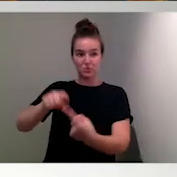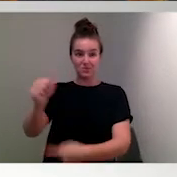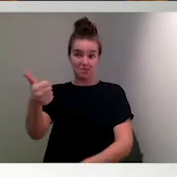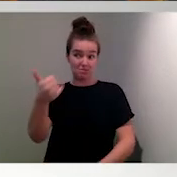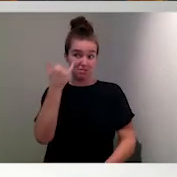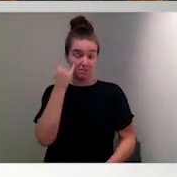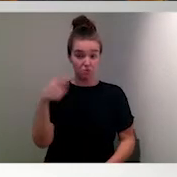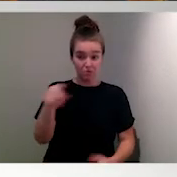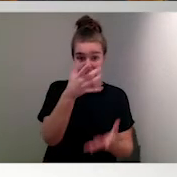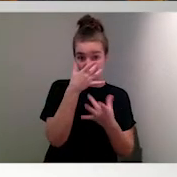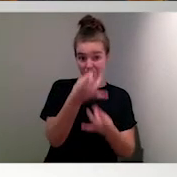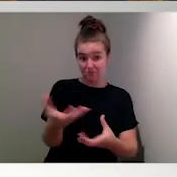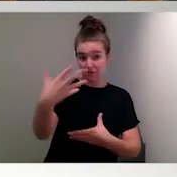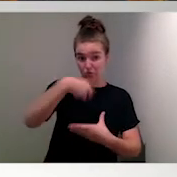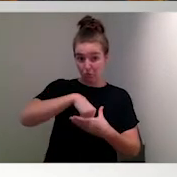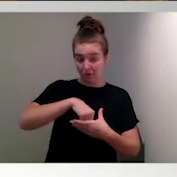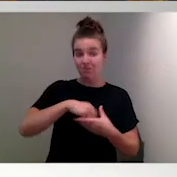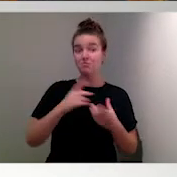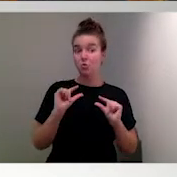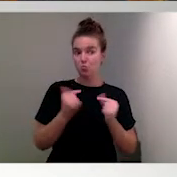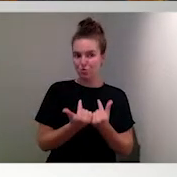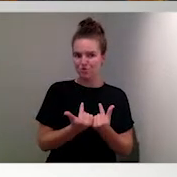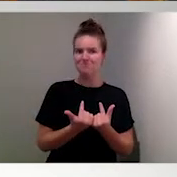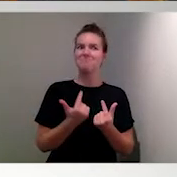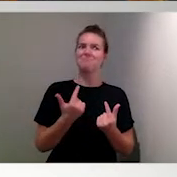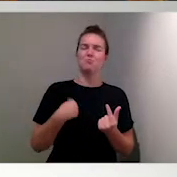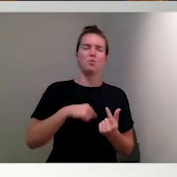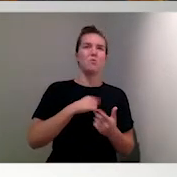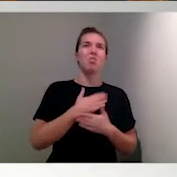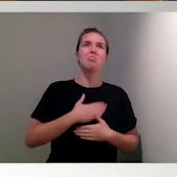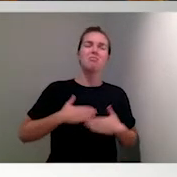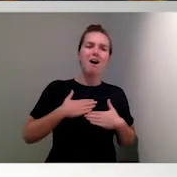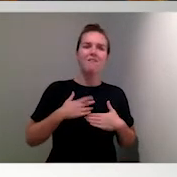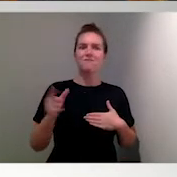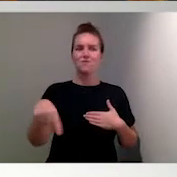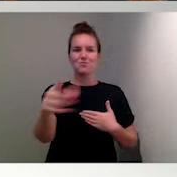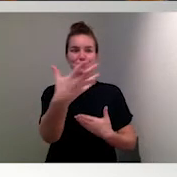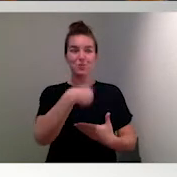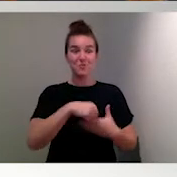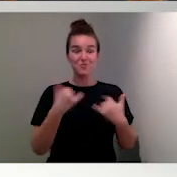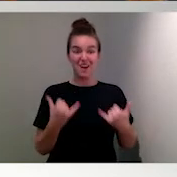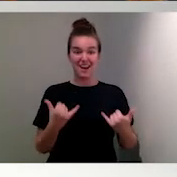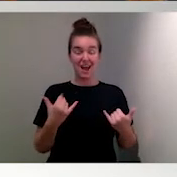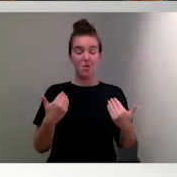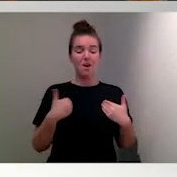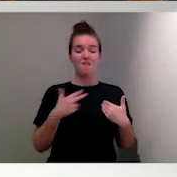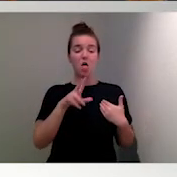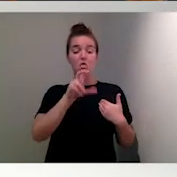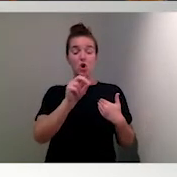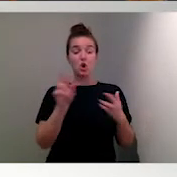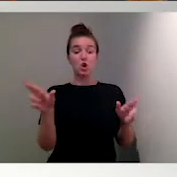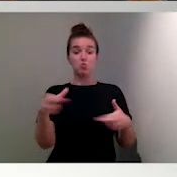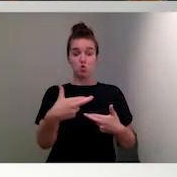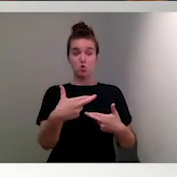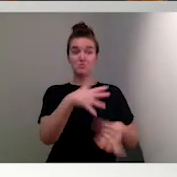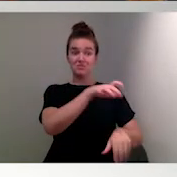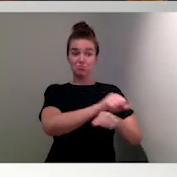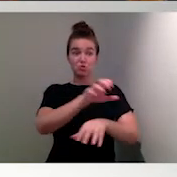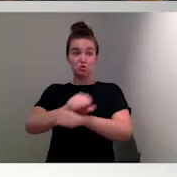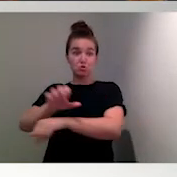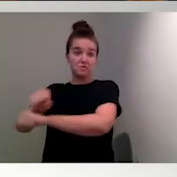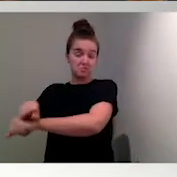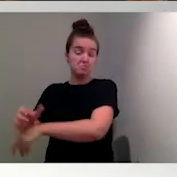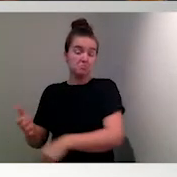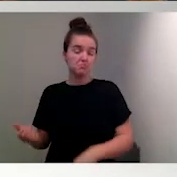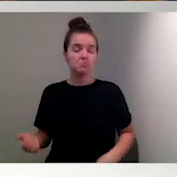we would love to have you. At the moment, we have 30 rooms blocked. I think that's a decent number of rooms to families. Our goal is to